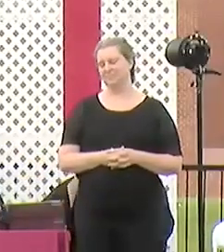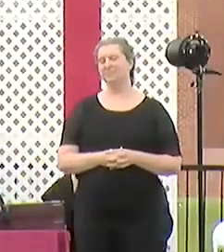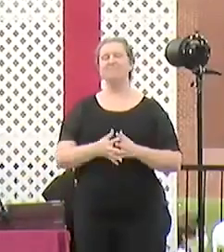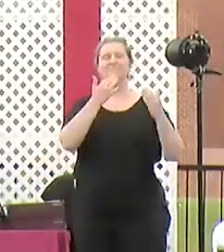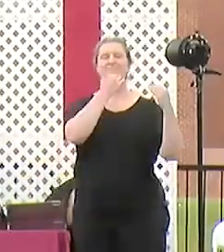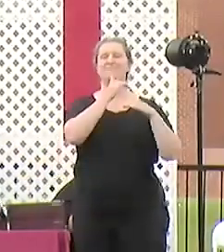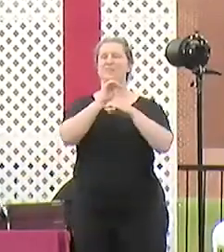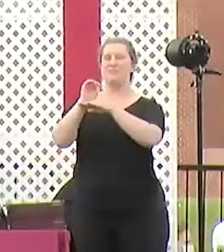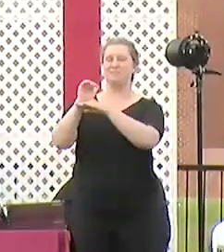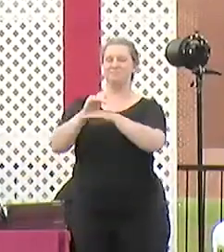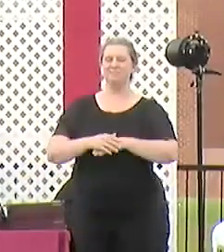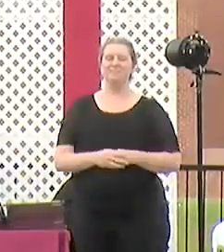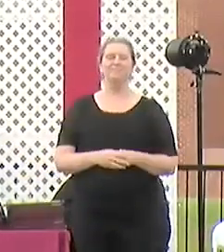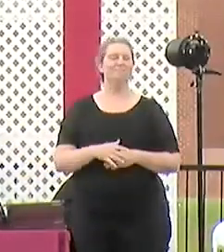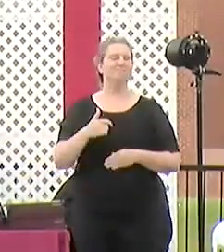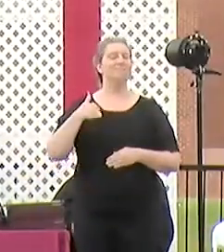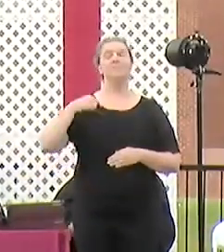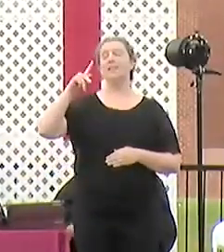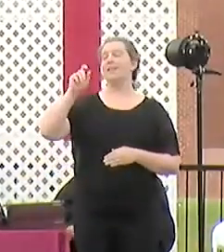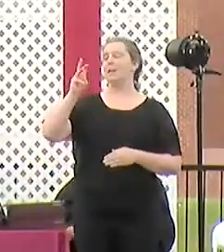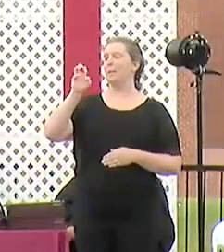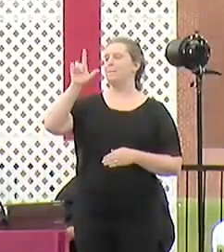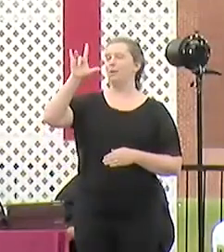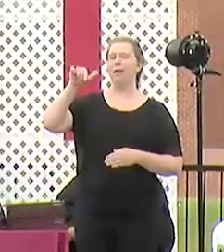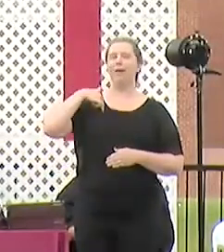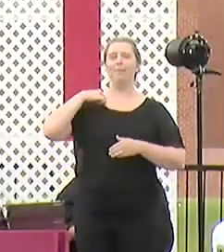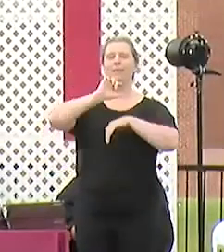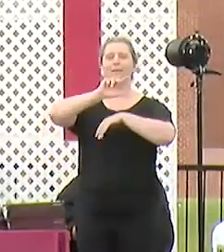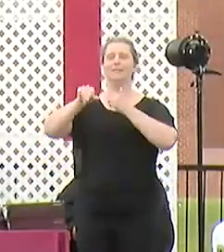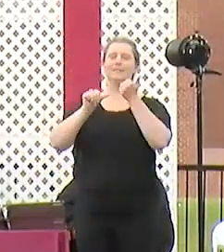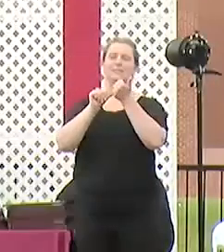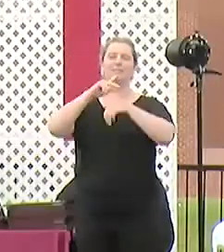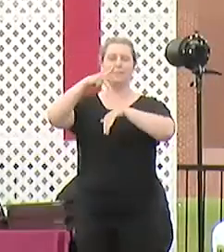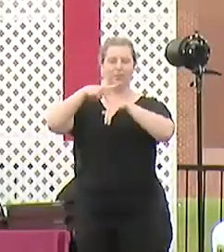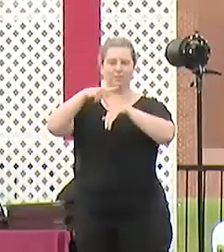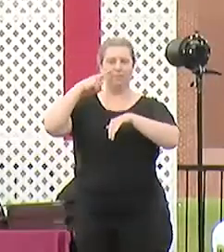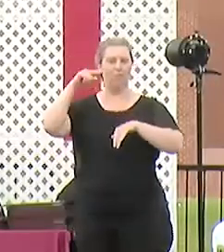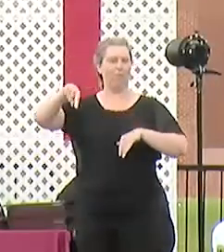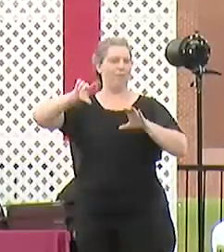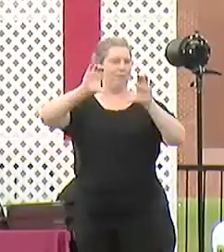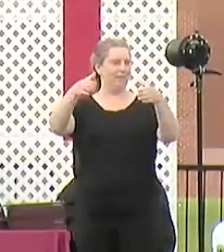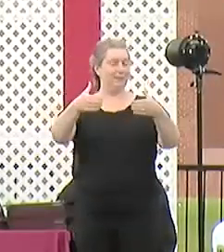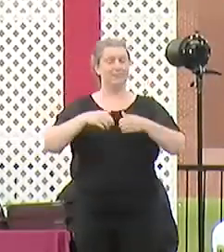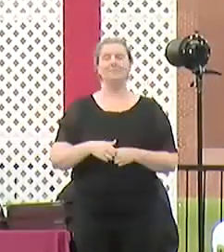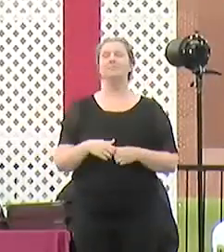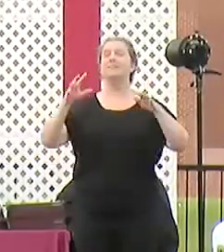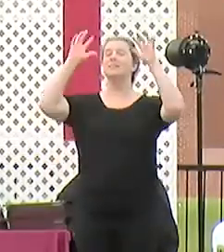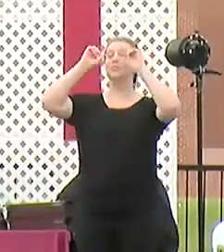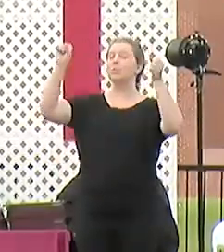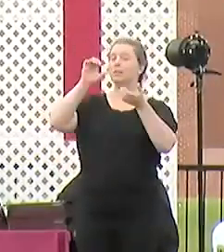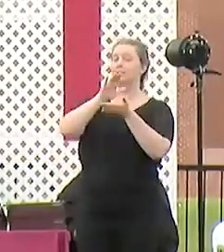Good evening. I'm Kimberly Calcasola, assistant principal for the class of 2021. Superintendent of